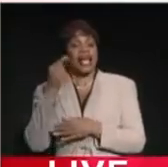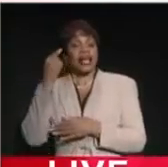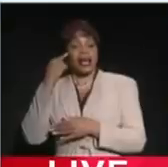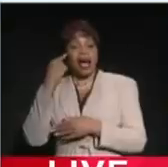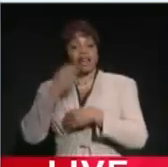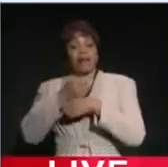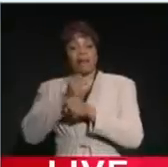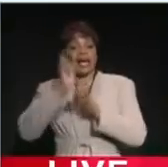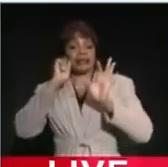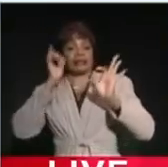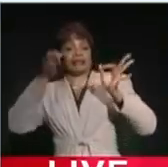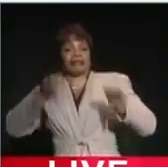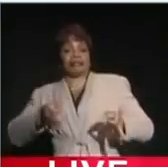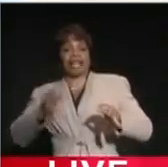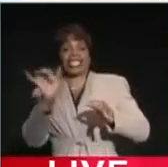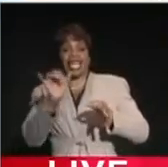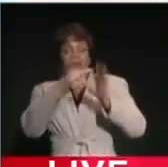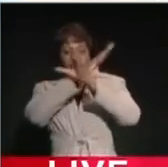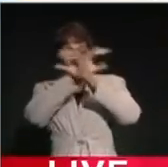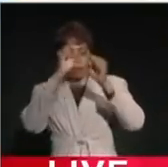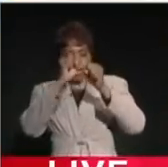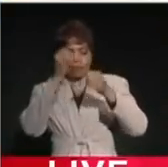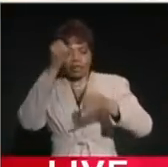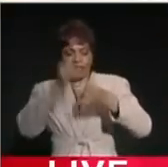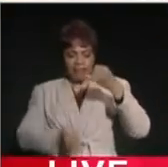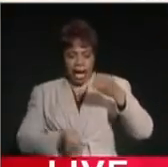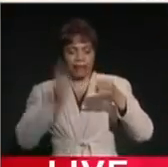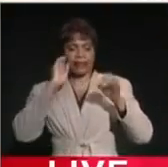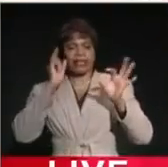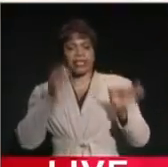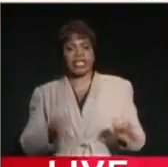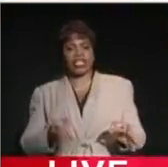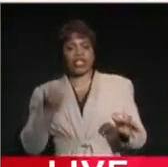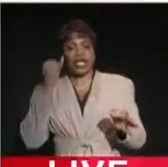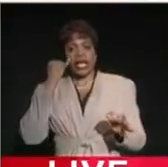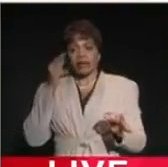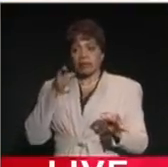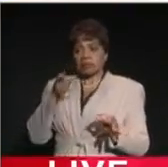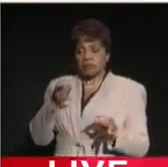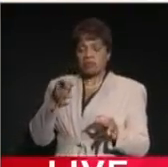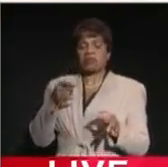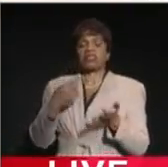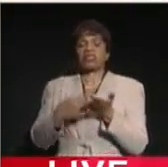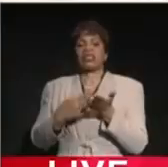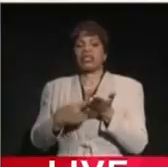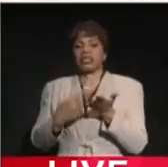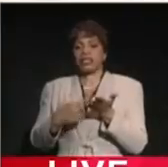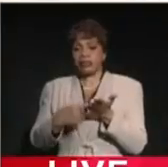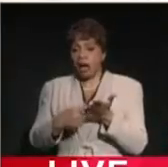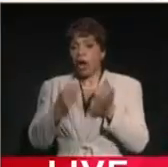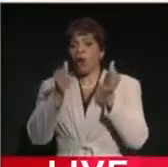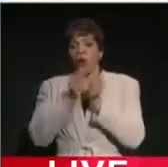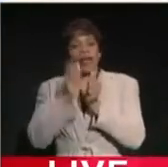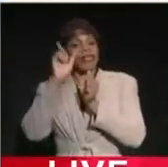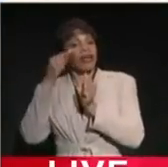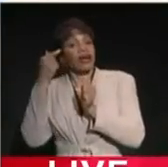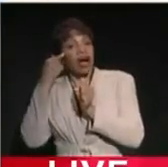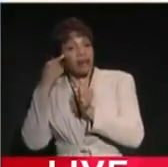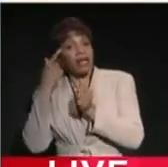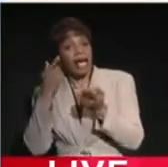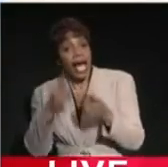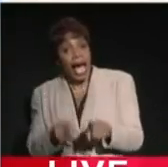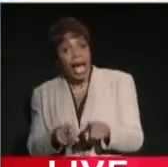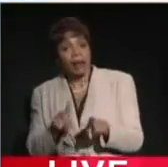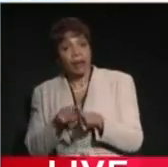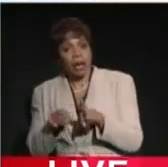decision, like the president makes the ultimate decision. If I had a battle with the governor, and I did have a number of battles with the governor, I made those in private,